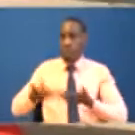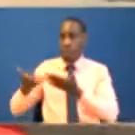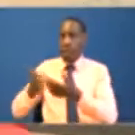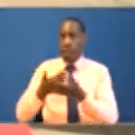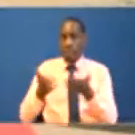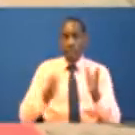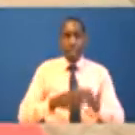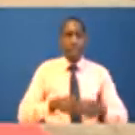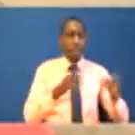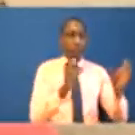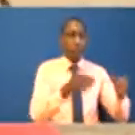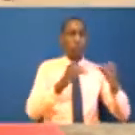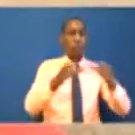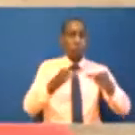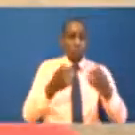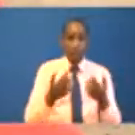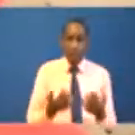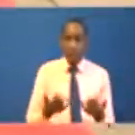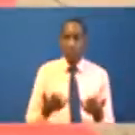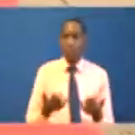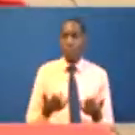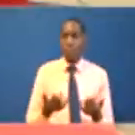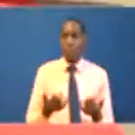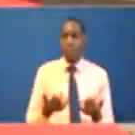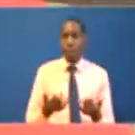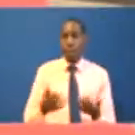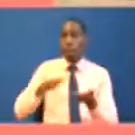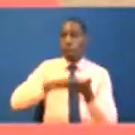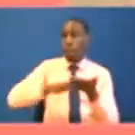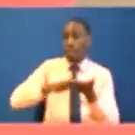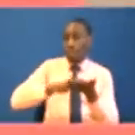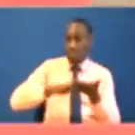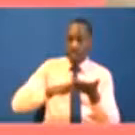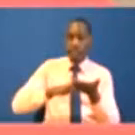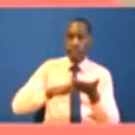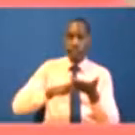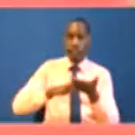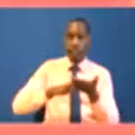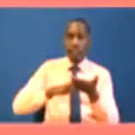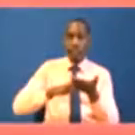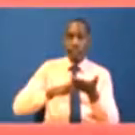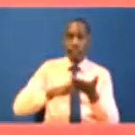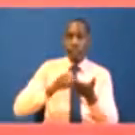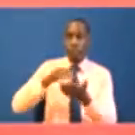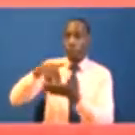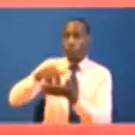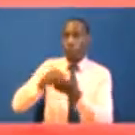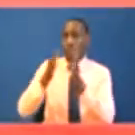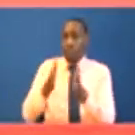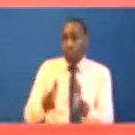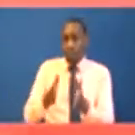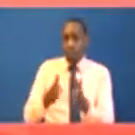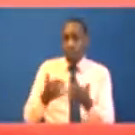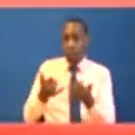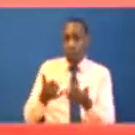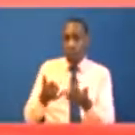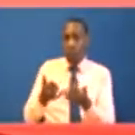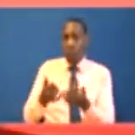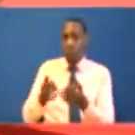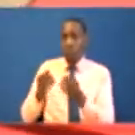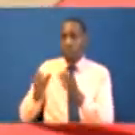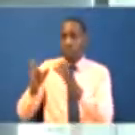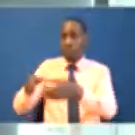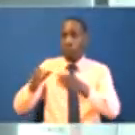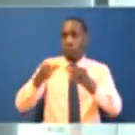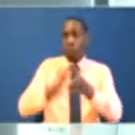the any party so by the by virtue of a fringe candidate profiling themselves